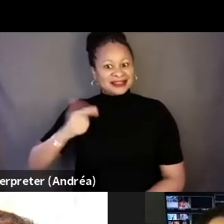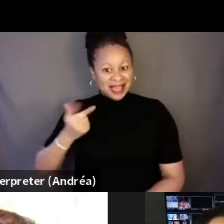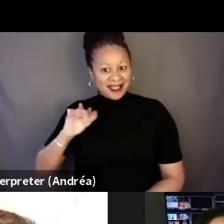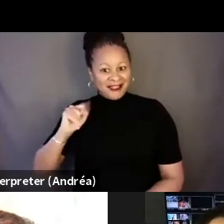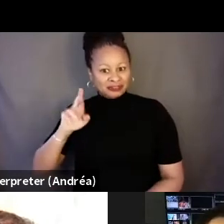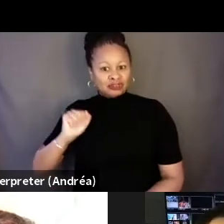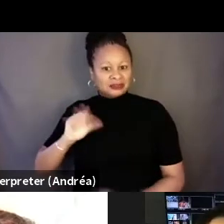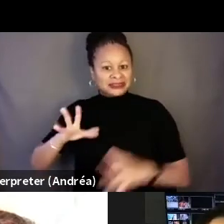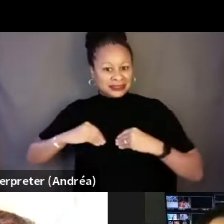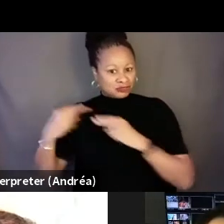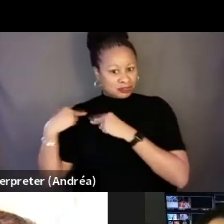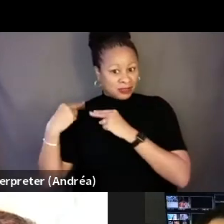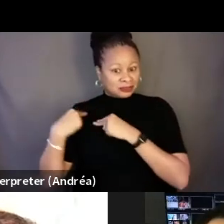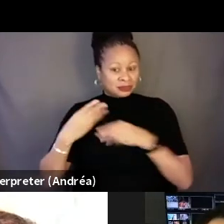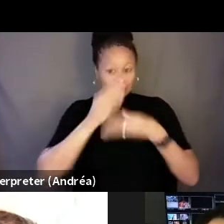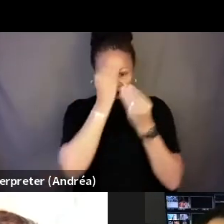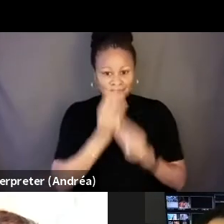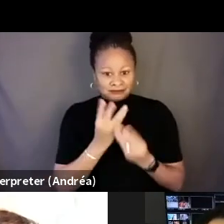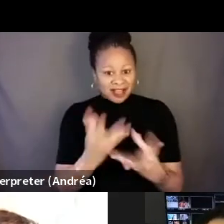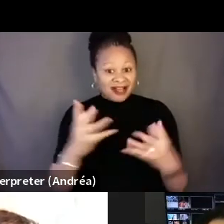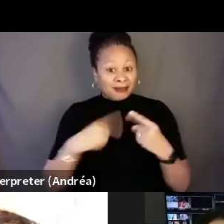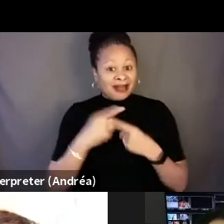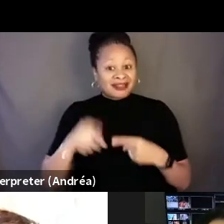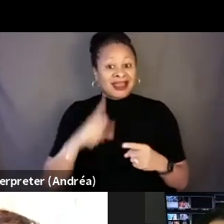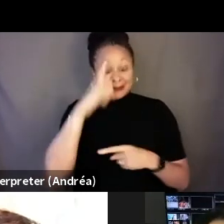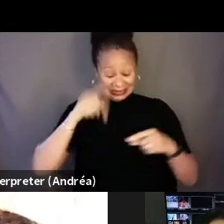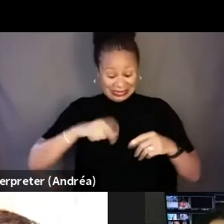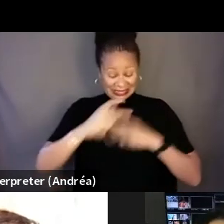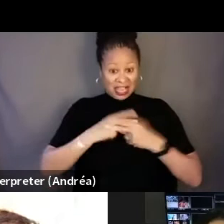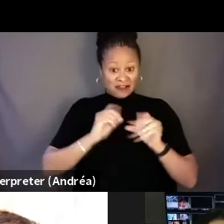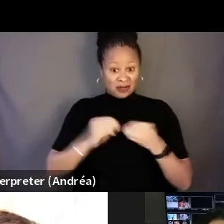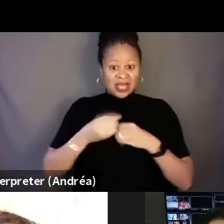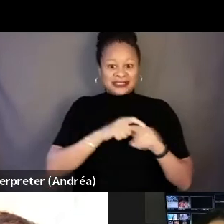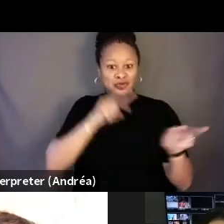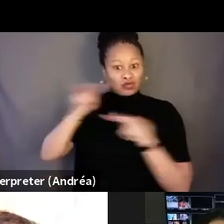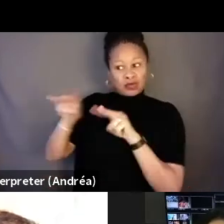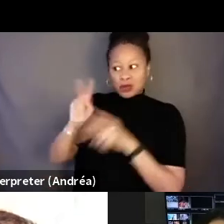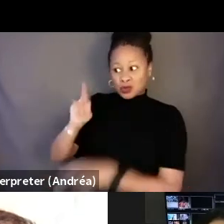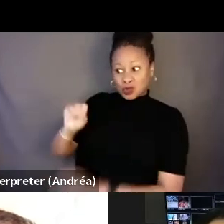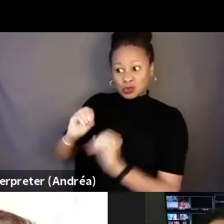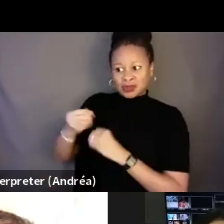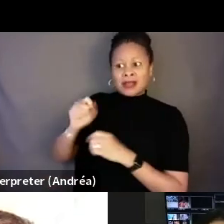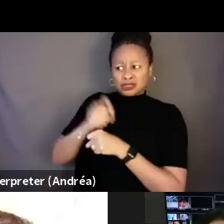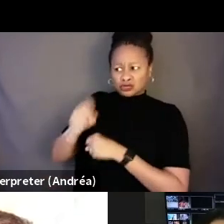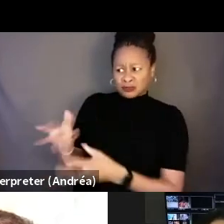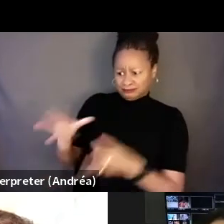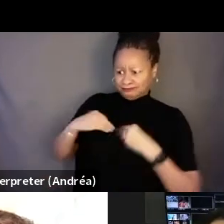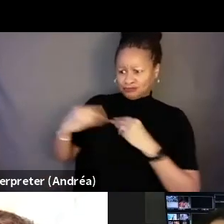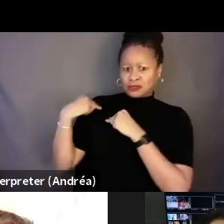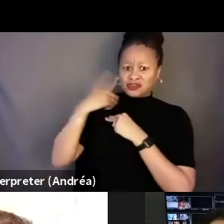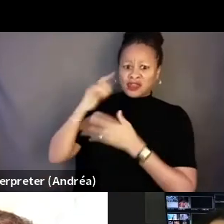this on because organizations like this have to hold news organizations, news companies accountable to